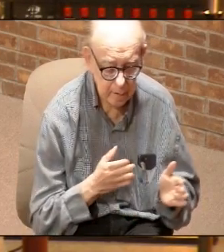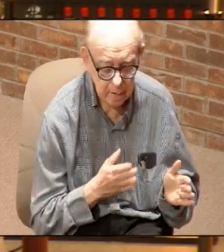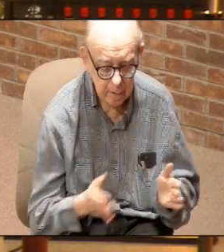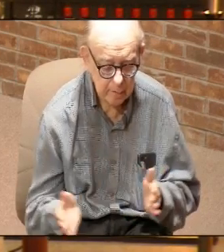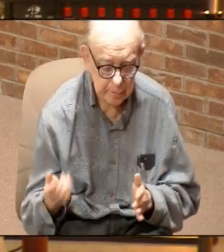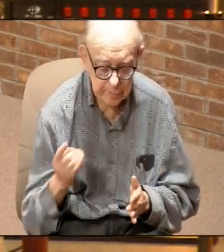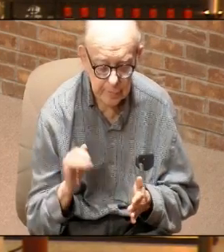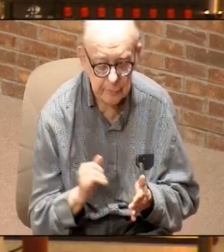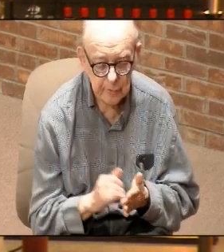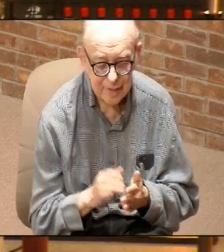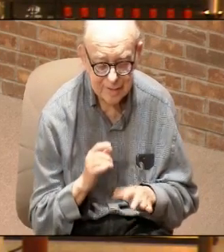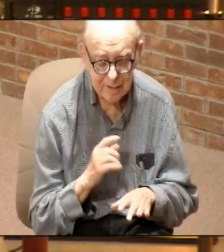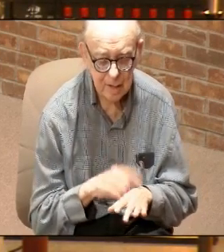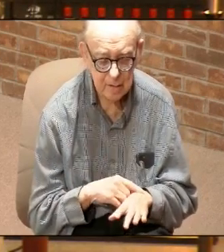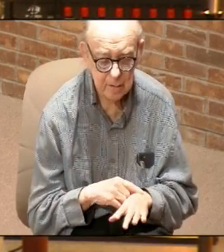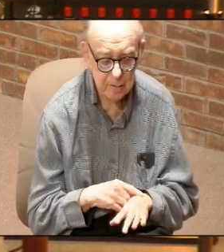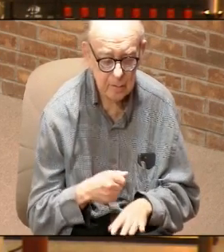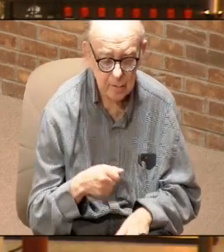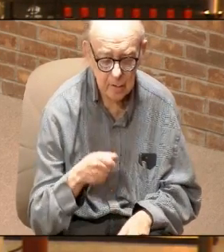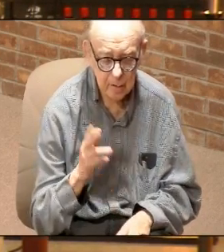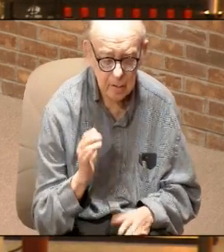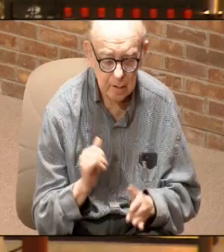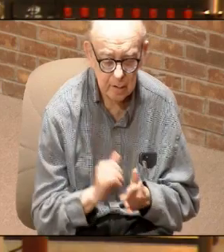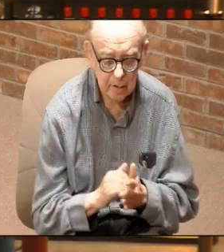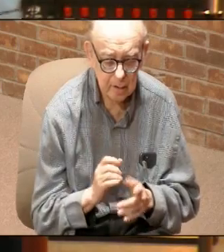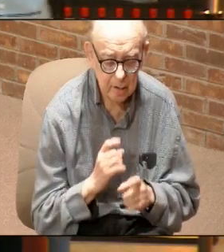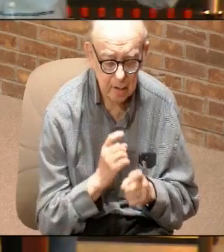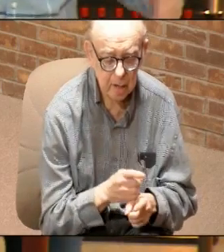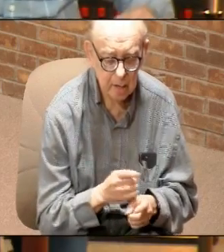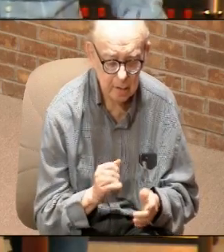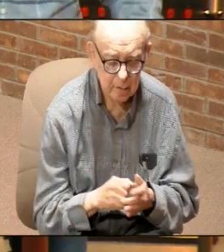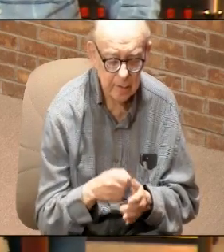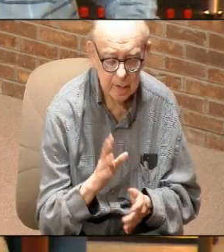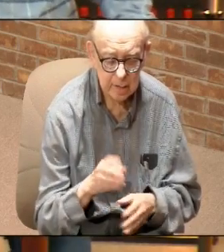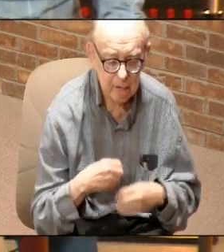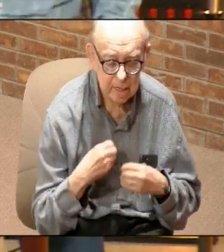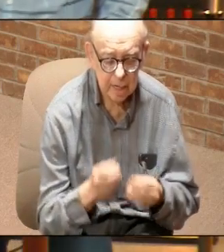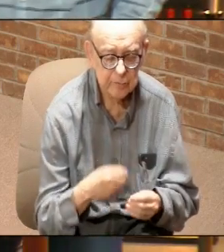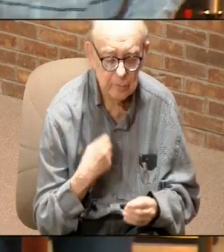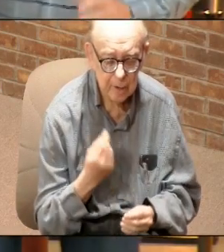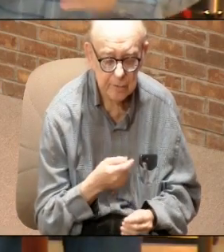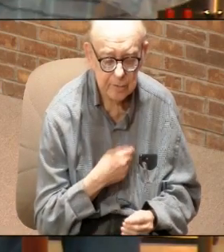this time to honor that gift that he gave us,